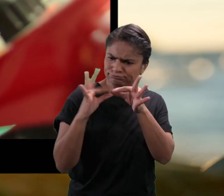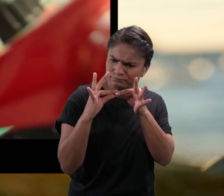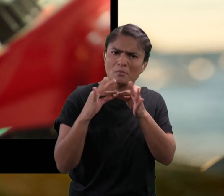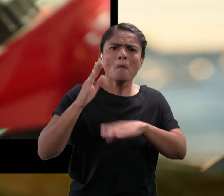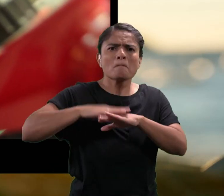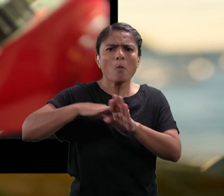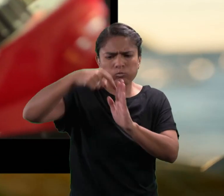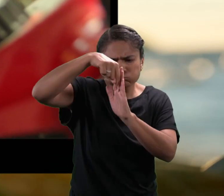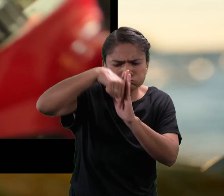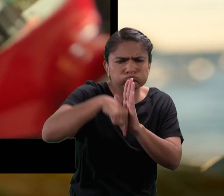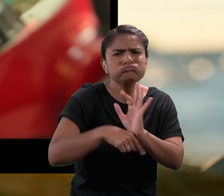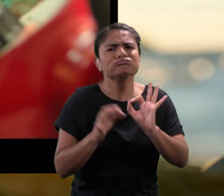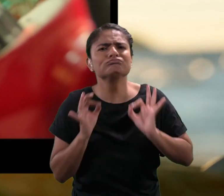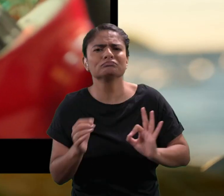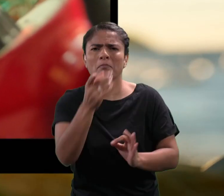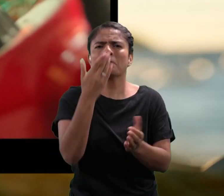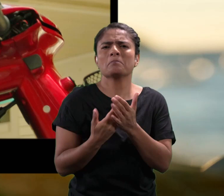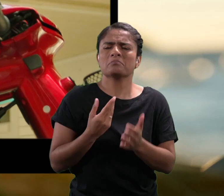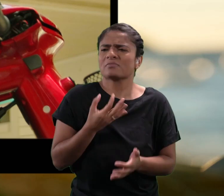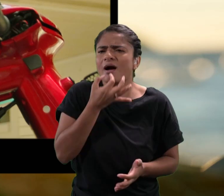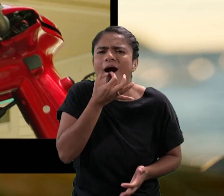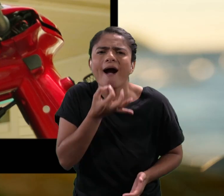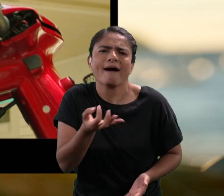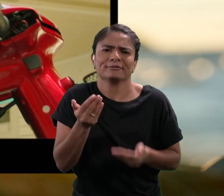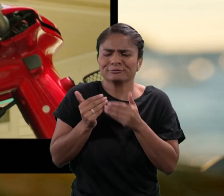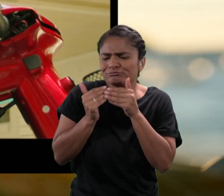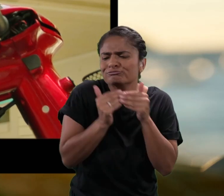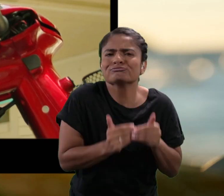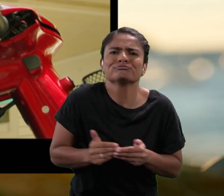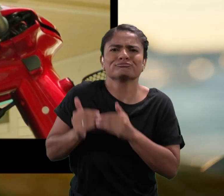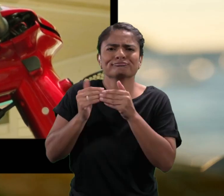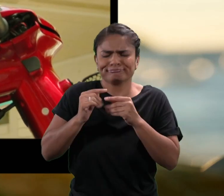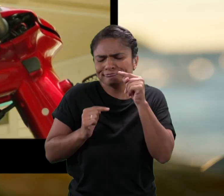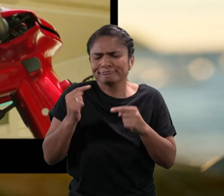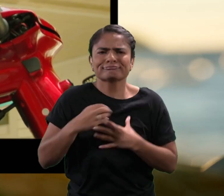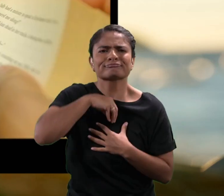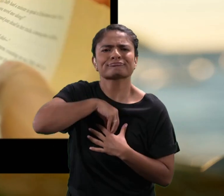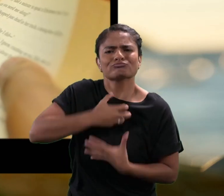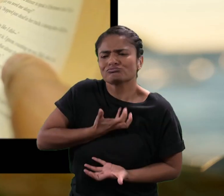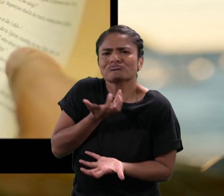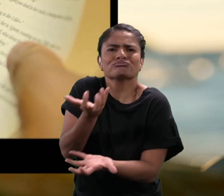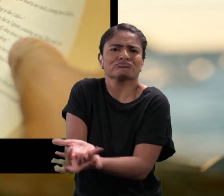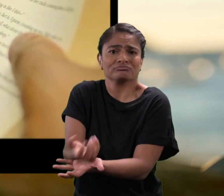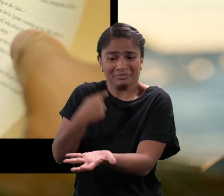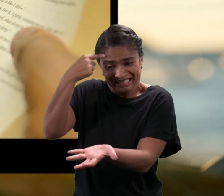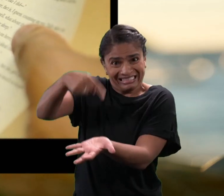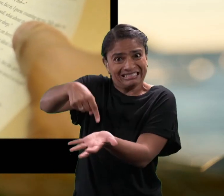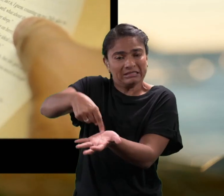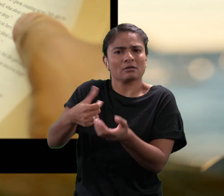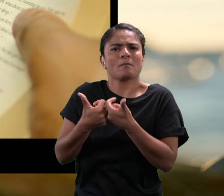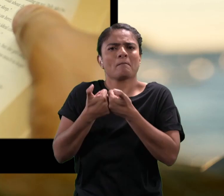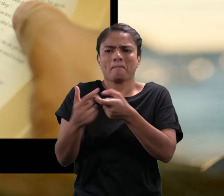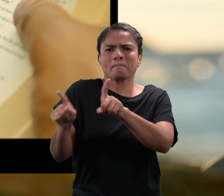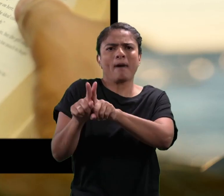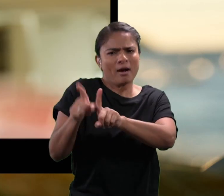goes with that. You can be kind, you can be caring, you can be nurturing, all qualities that I think a